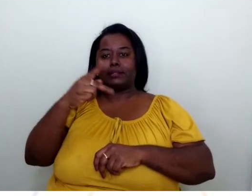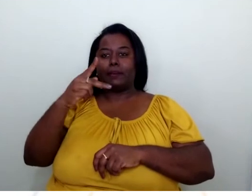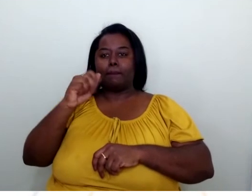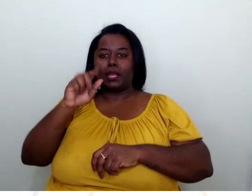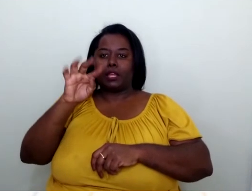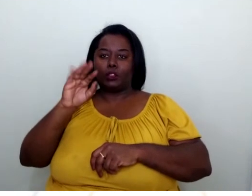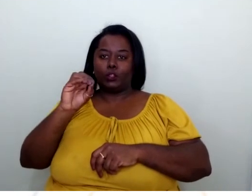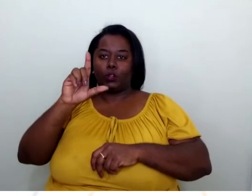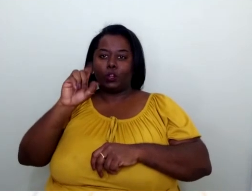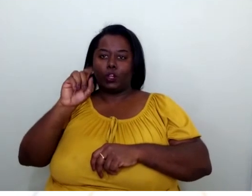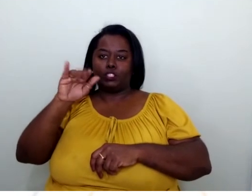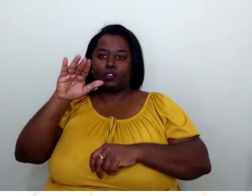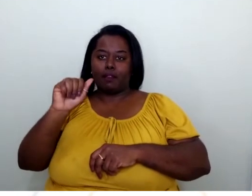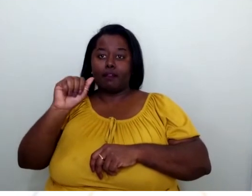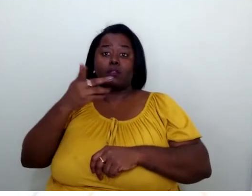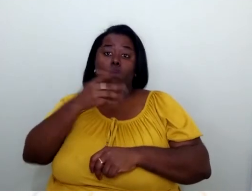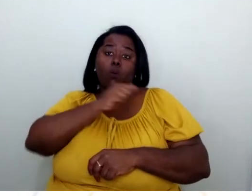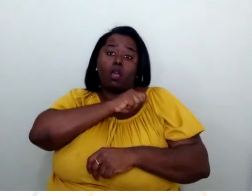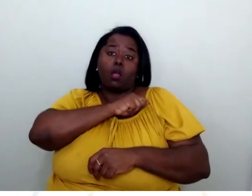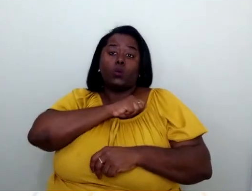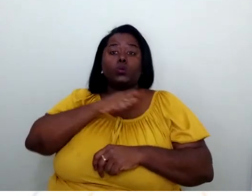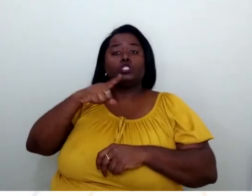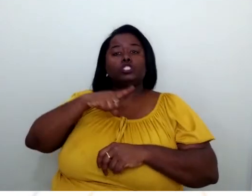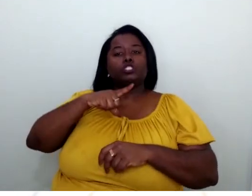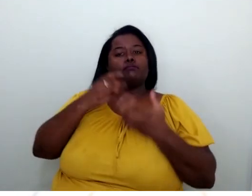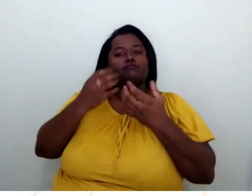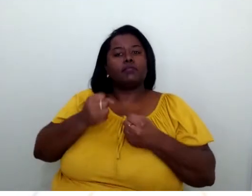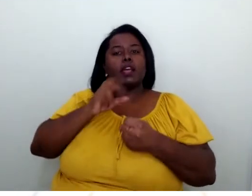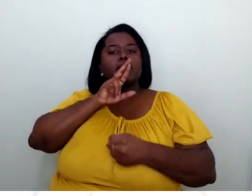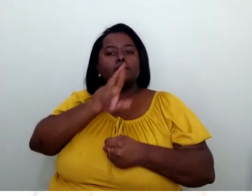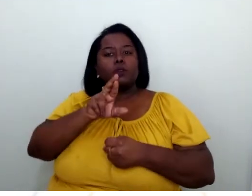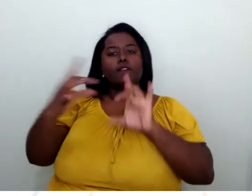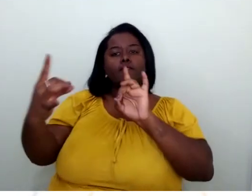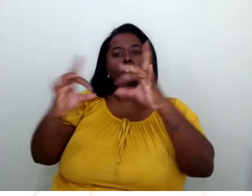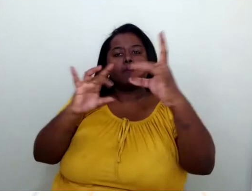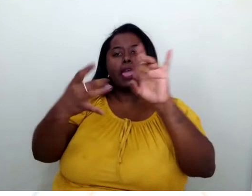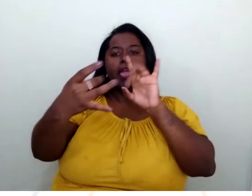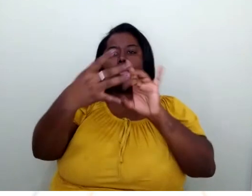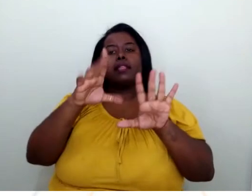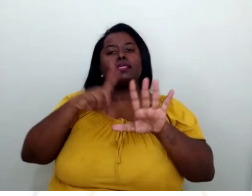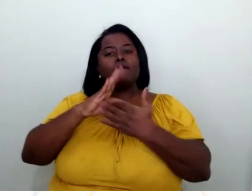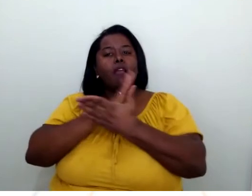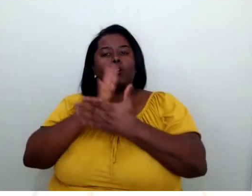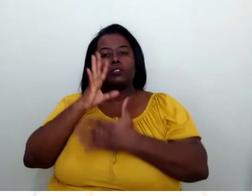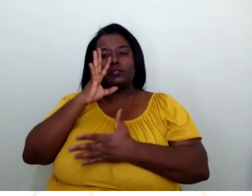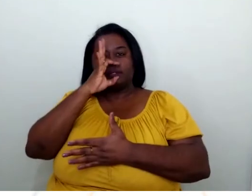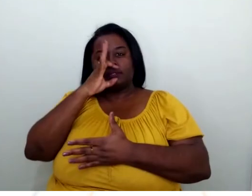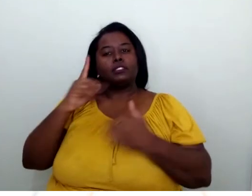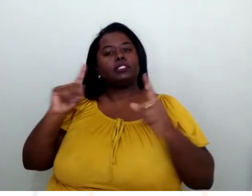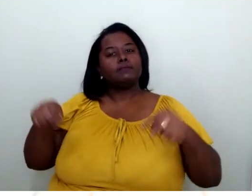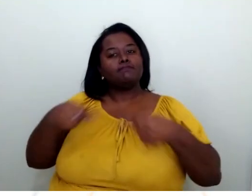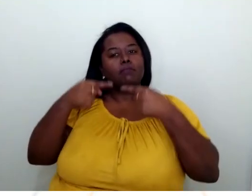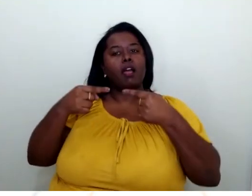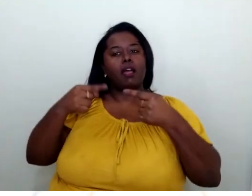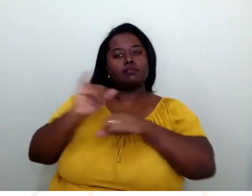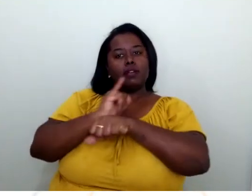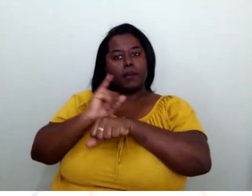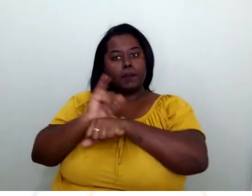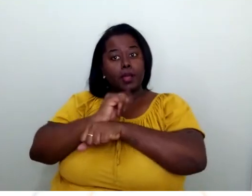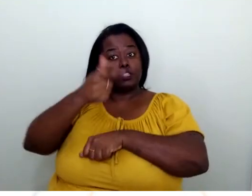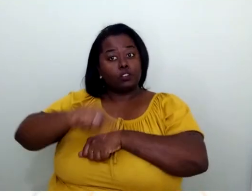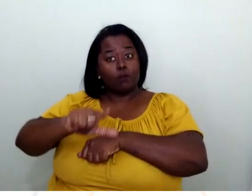scale graphs from 1 to 5, 5 being where they really had a sense of belonging. And you can see